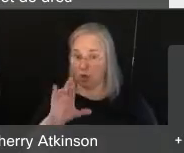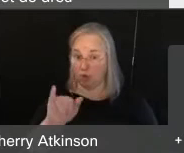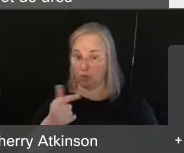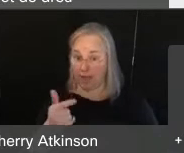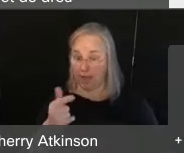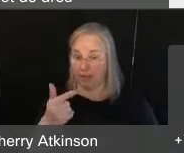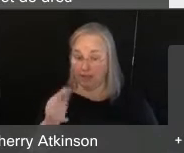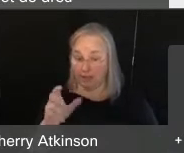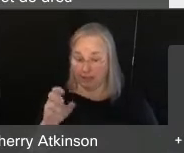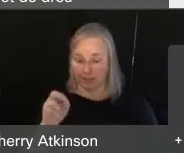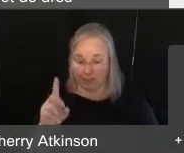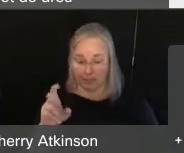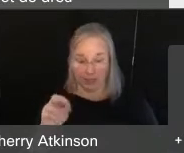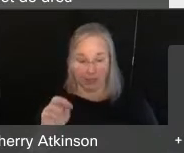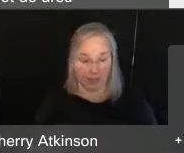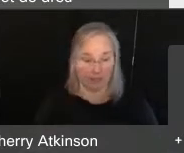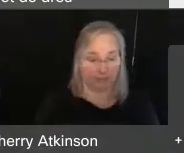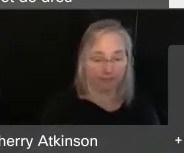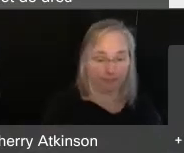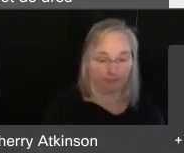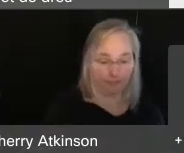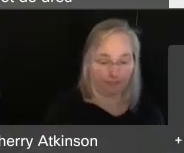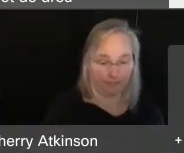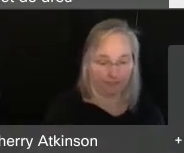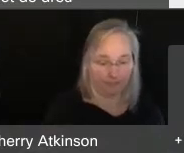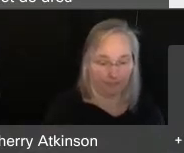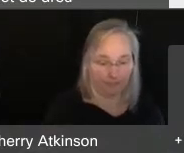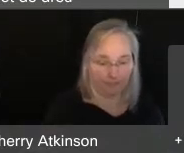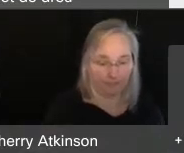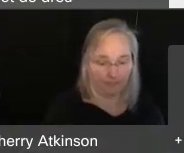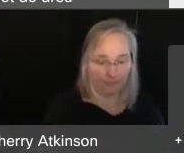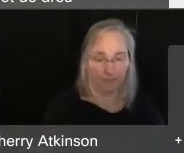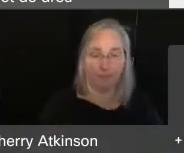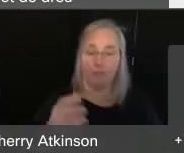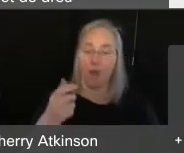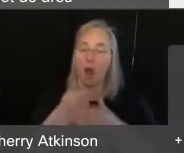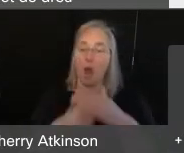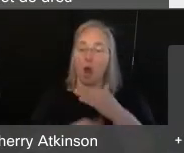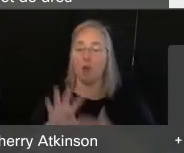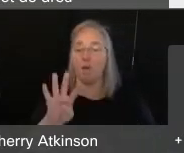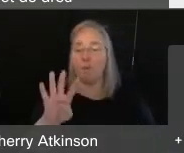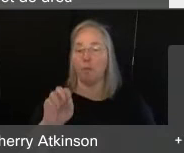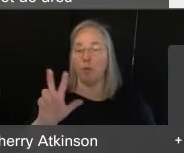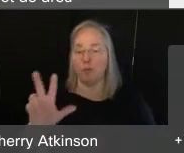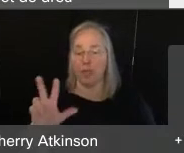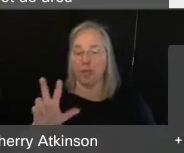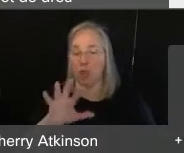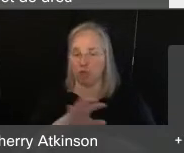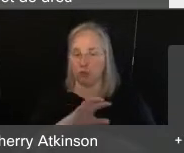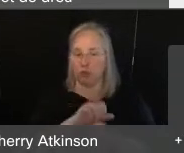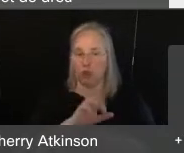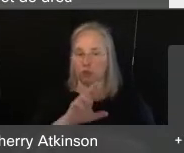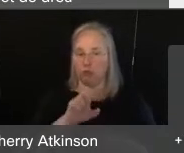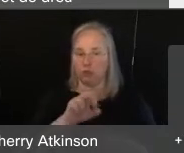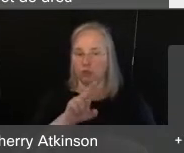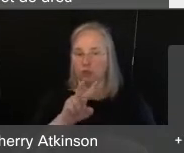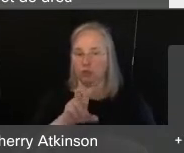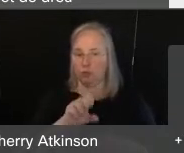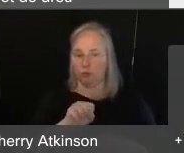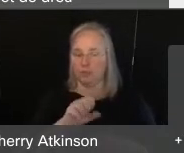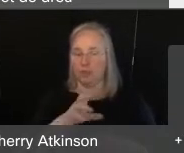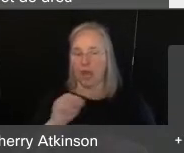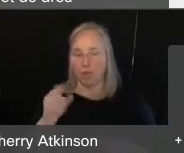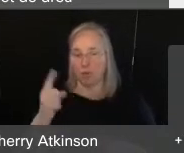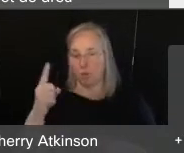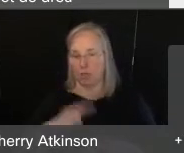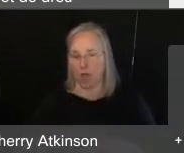how are you? Good, how you doing? Good. Under 4.3, reserves and one-time funding. Yeah.